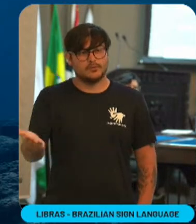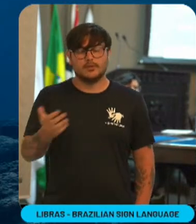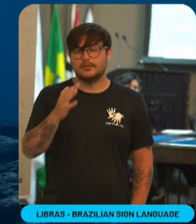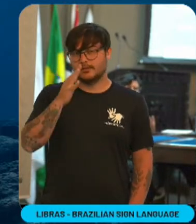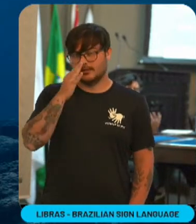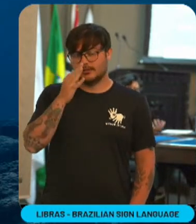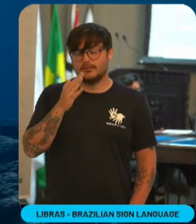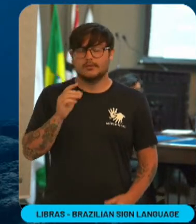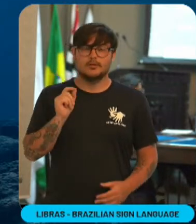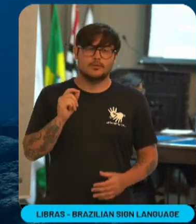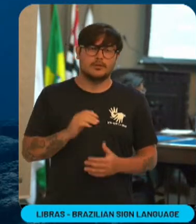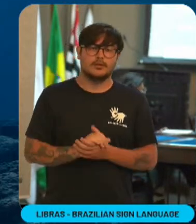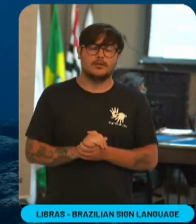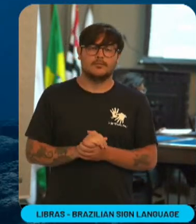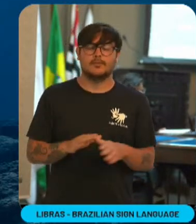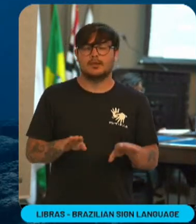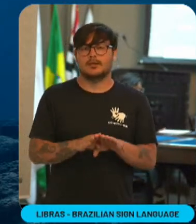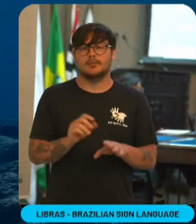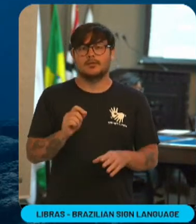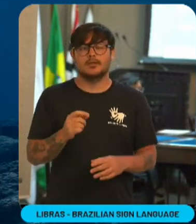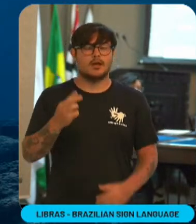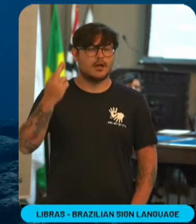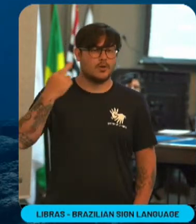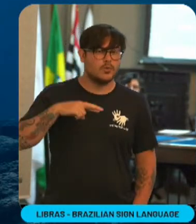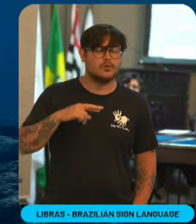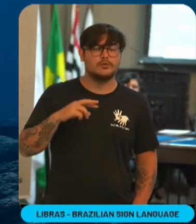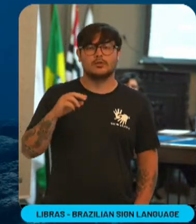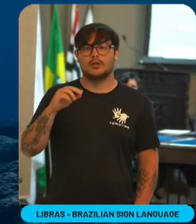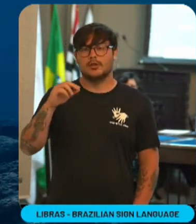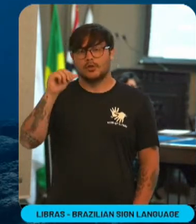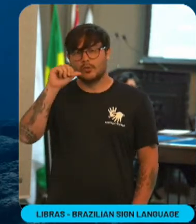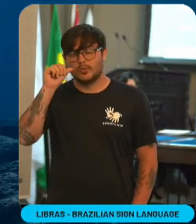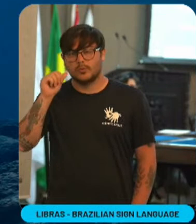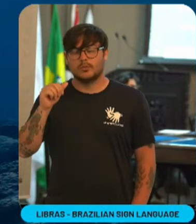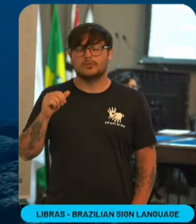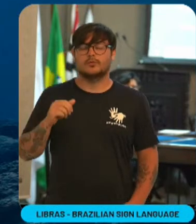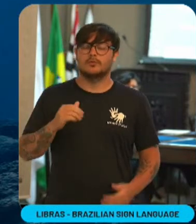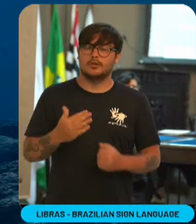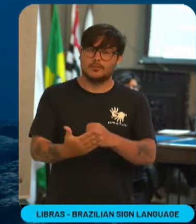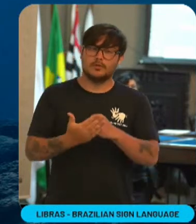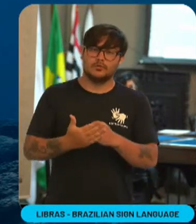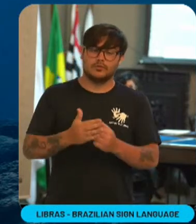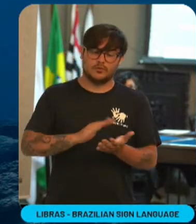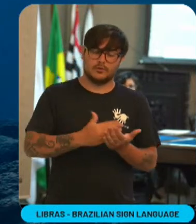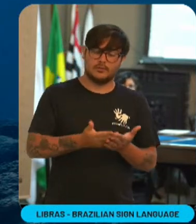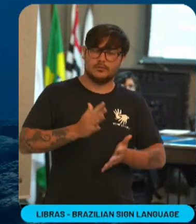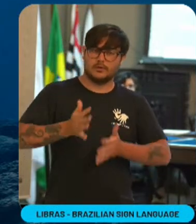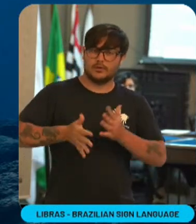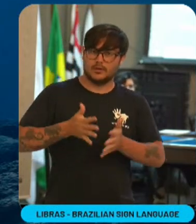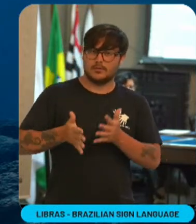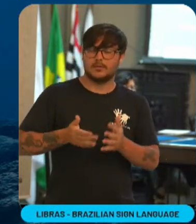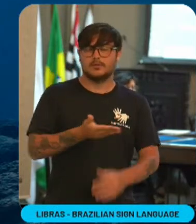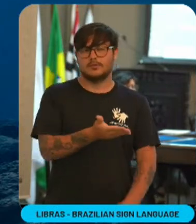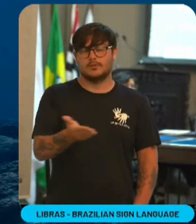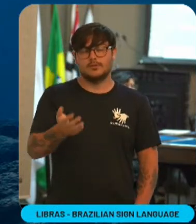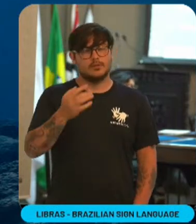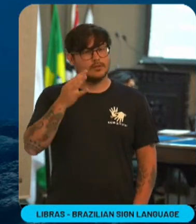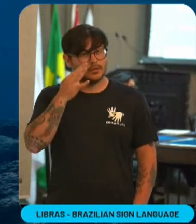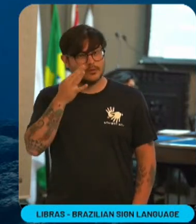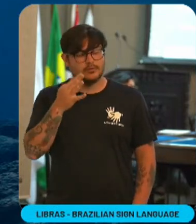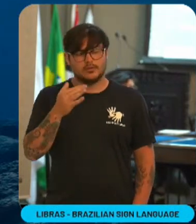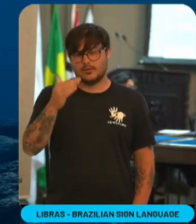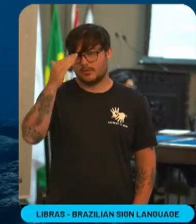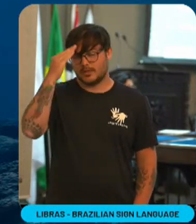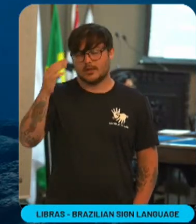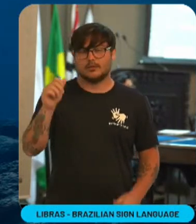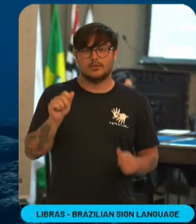And thank you, Fabiana. Thank you, everybody. Thank you for your participation. Thank you for Rose and Uzo, and for those that